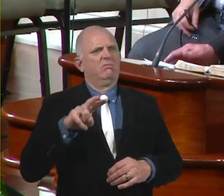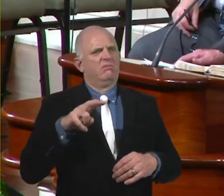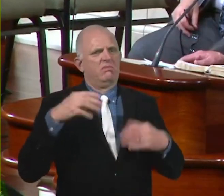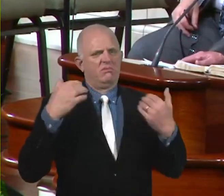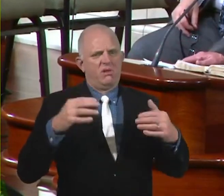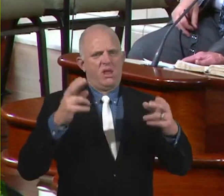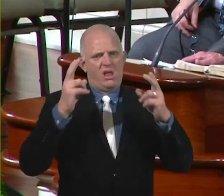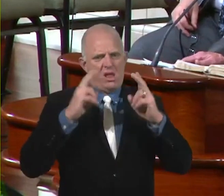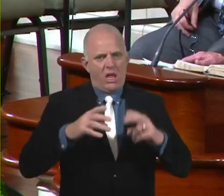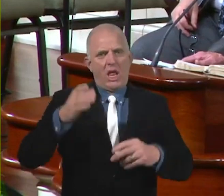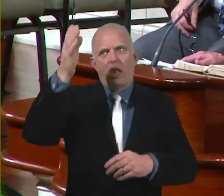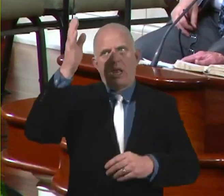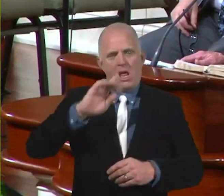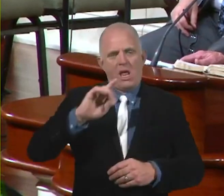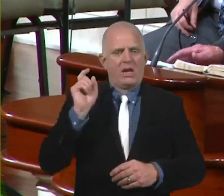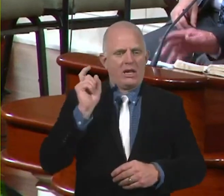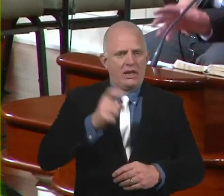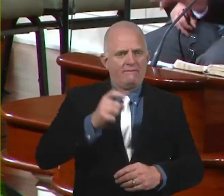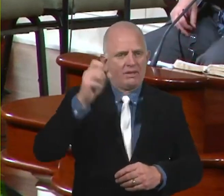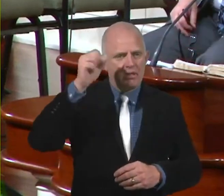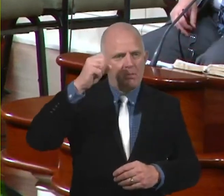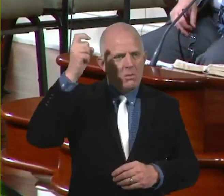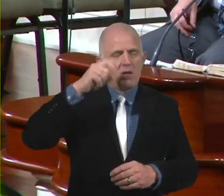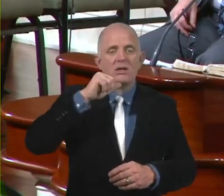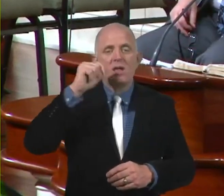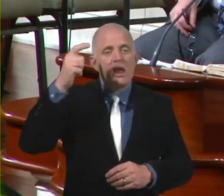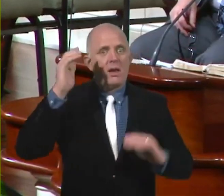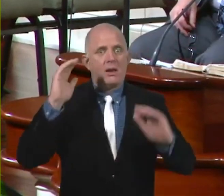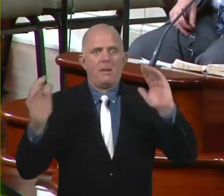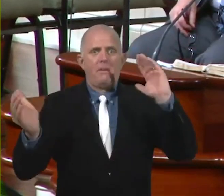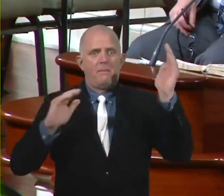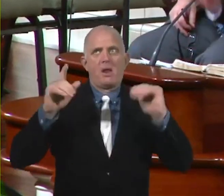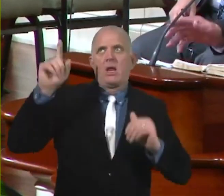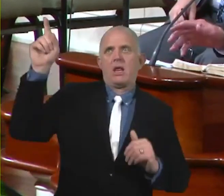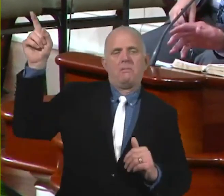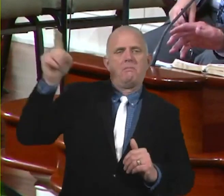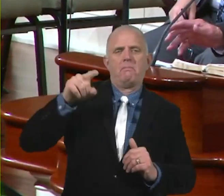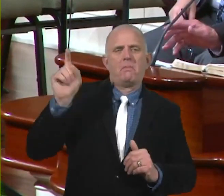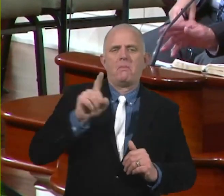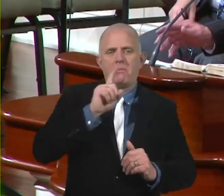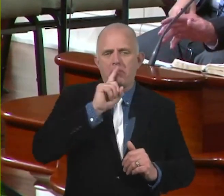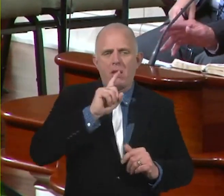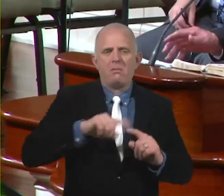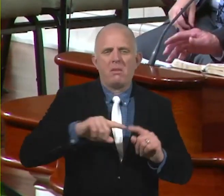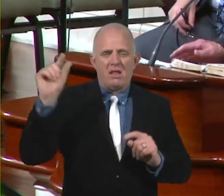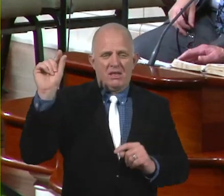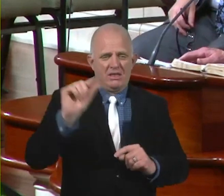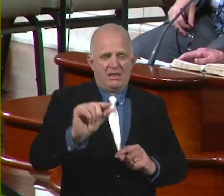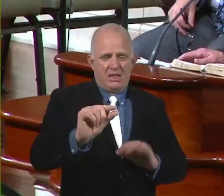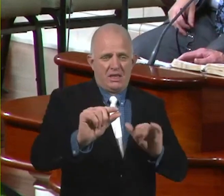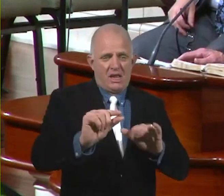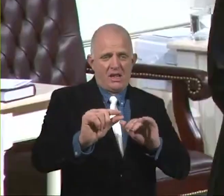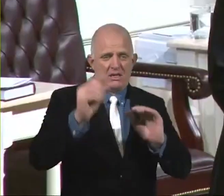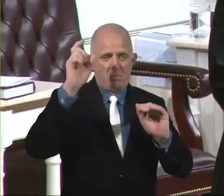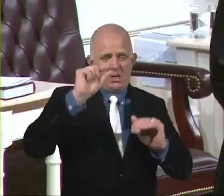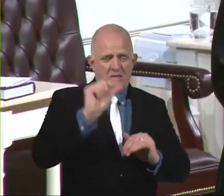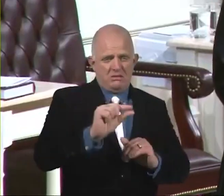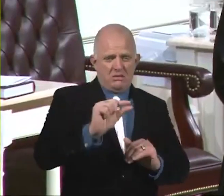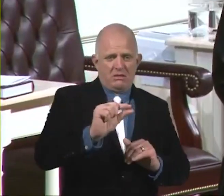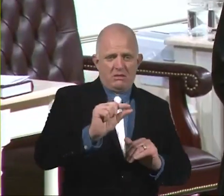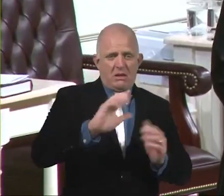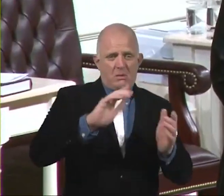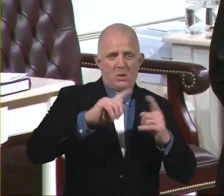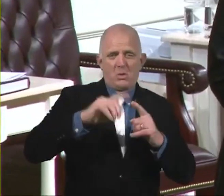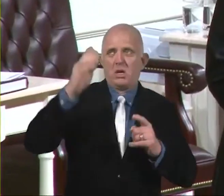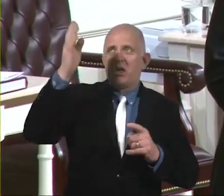wisdom, but not near. The wisdom of Solomon is a scratch of the needle compared to the wisdom